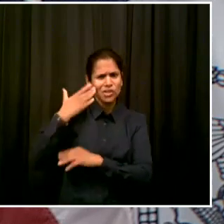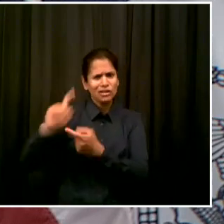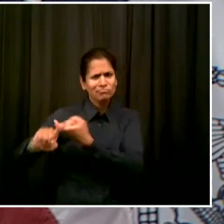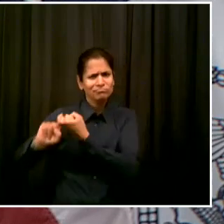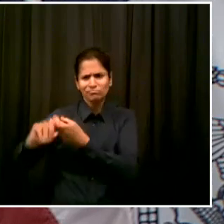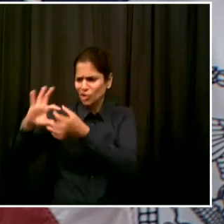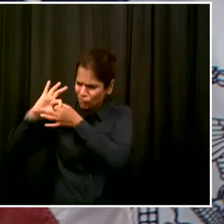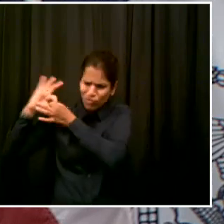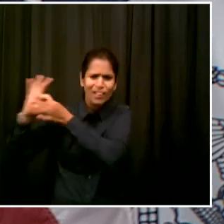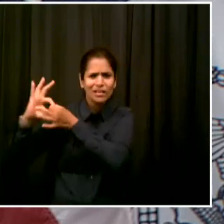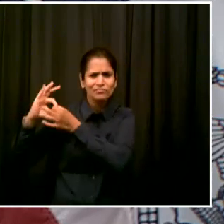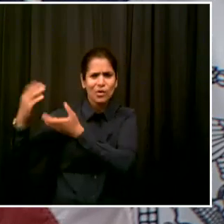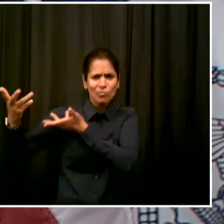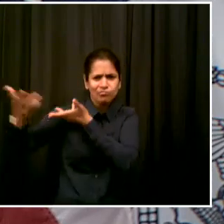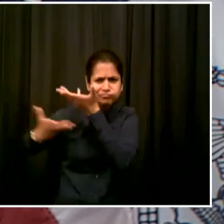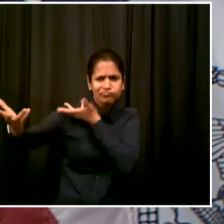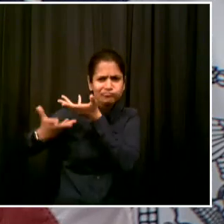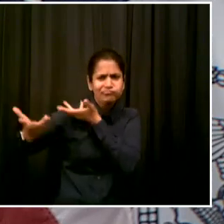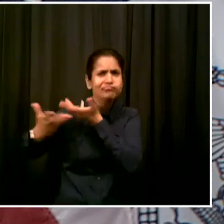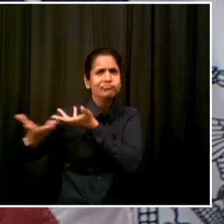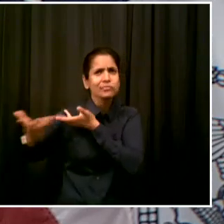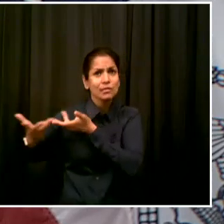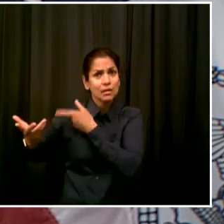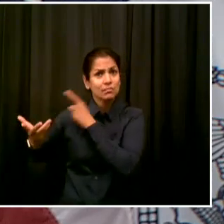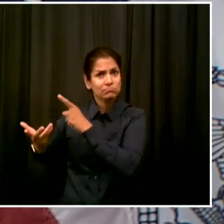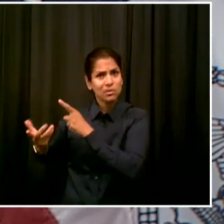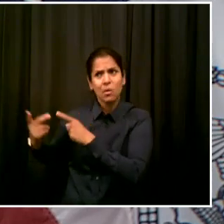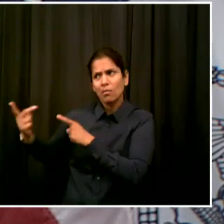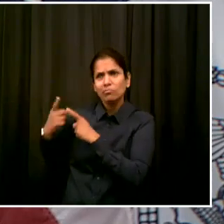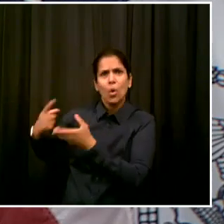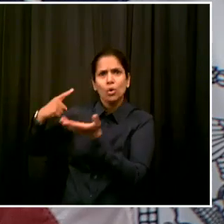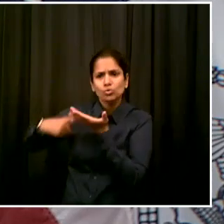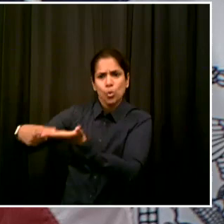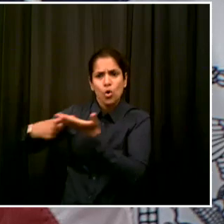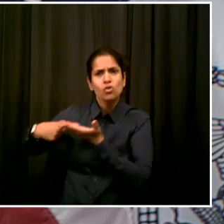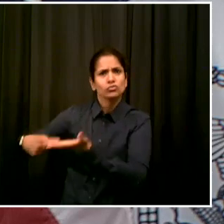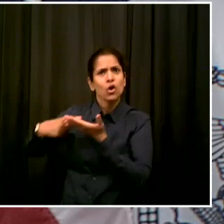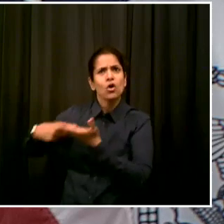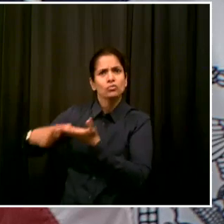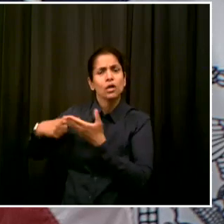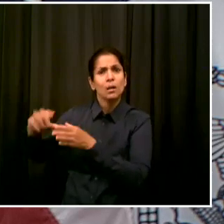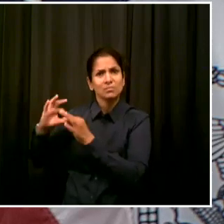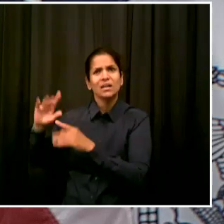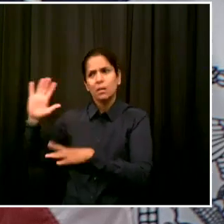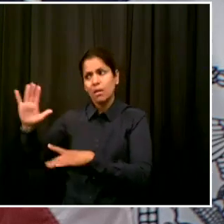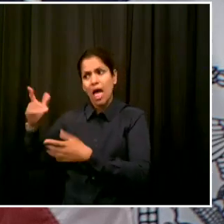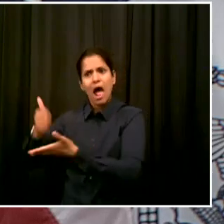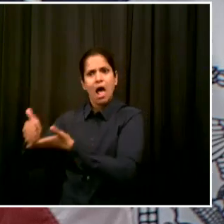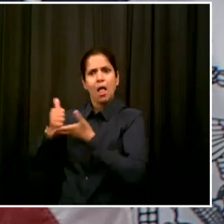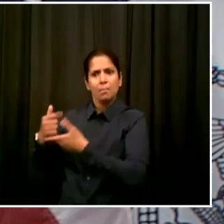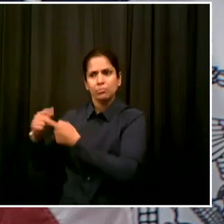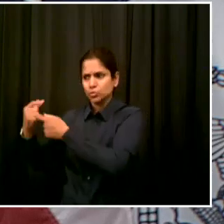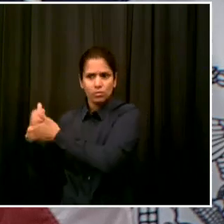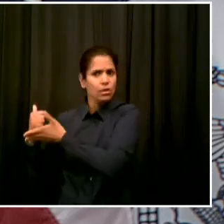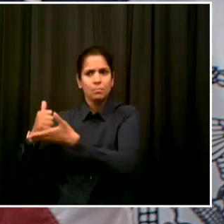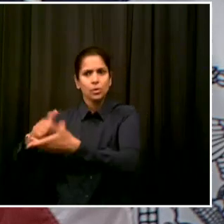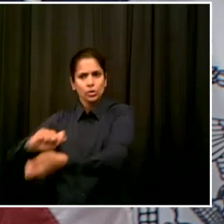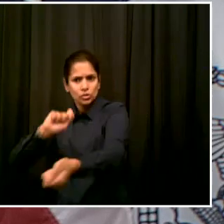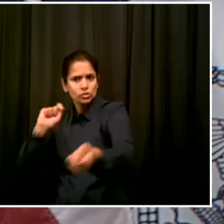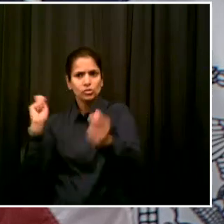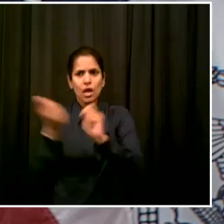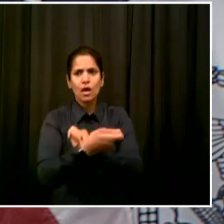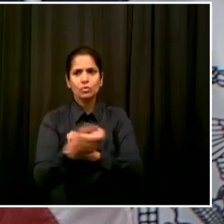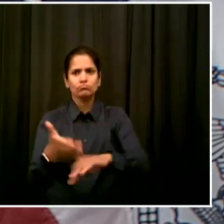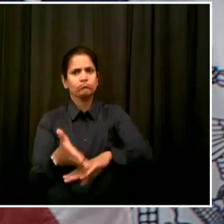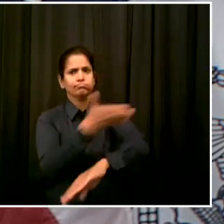of accountability, things don't work. We've seen it over and over again. I could give you plenty of examples, and you know some of them